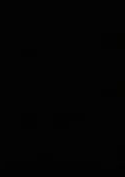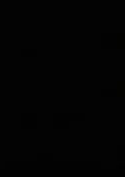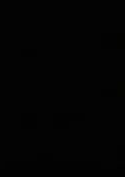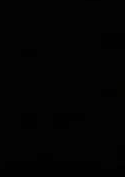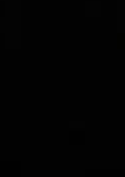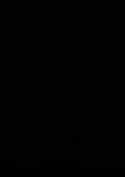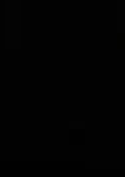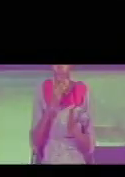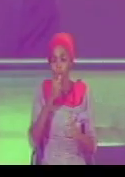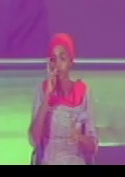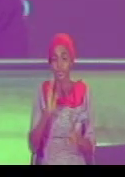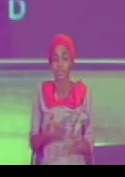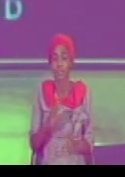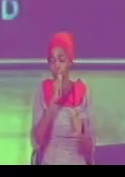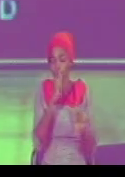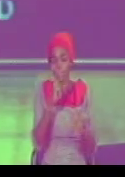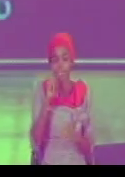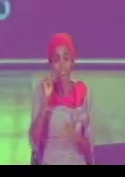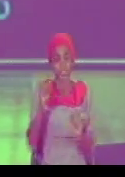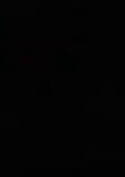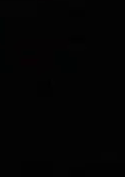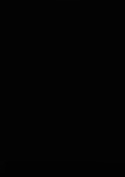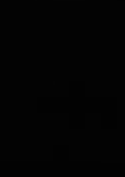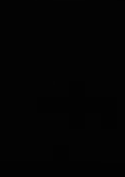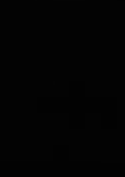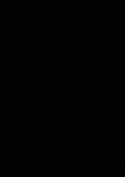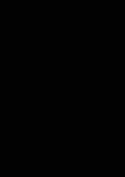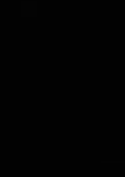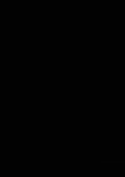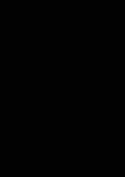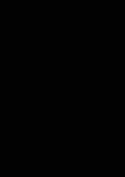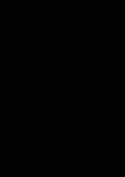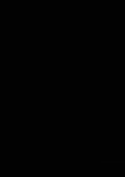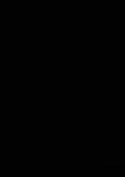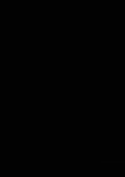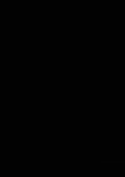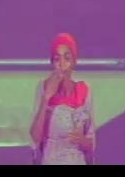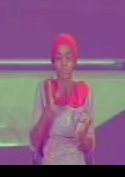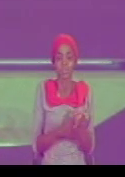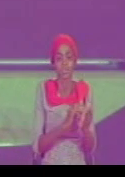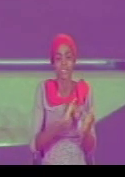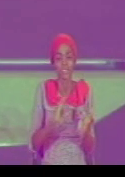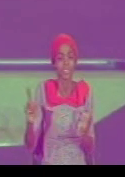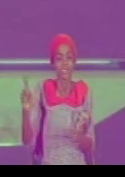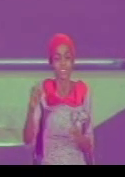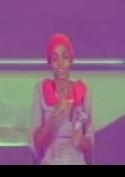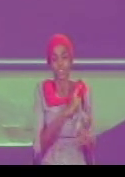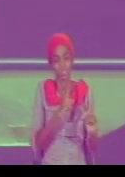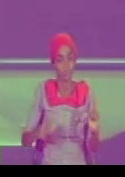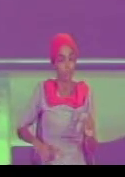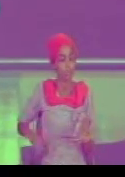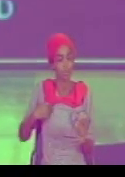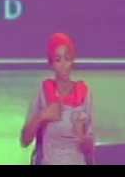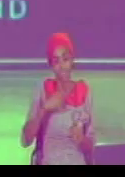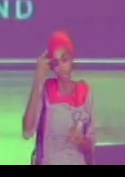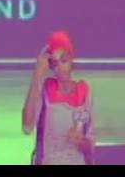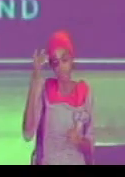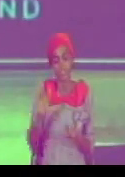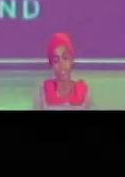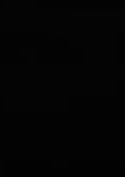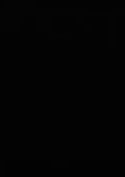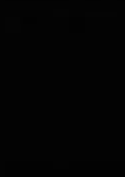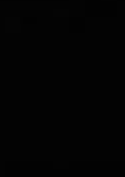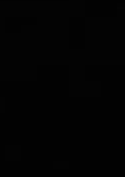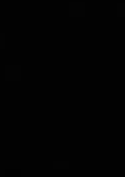God bless you. You can sit down. Today we're praising the Lord. Most fully praising